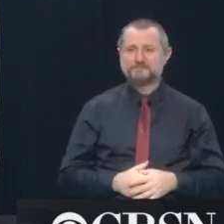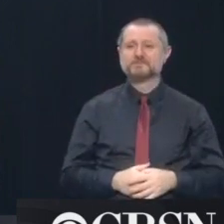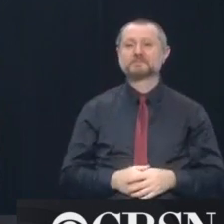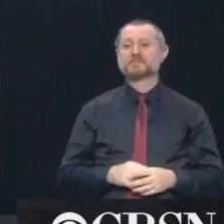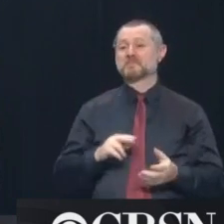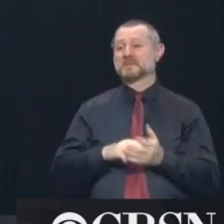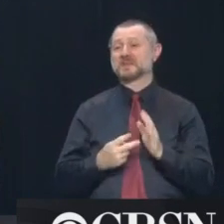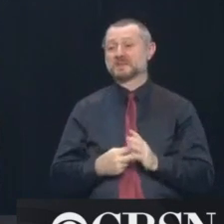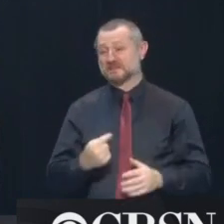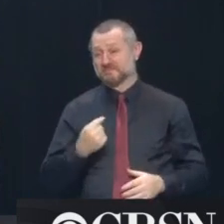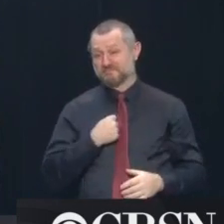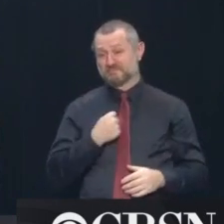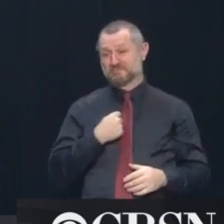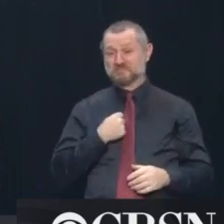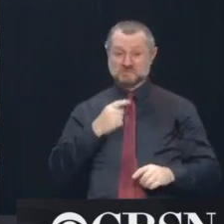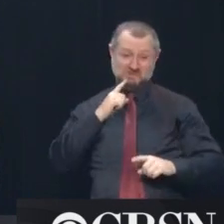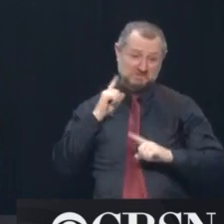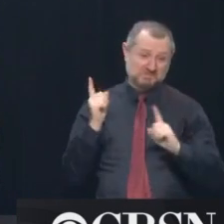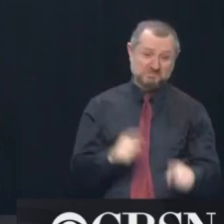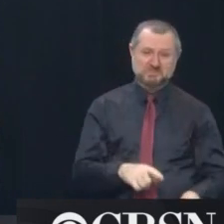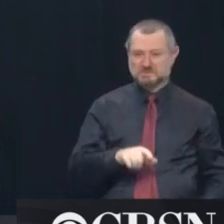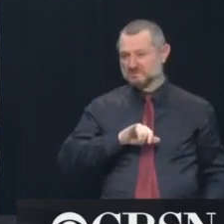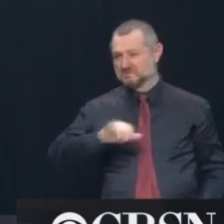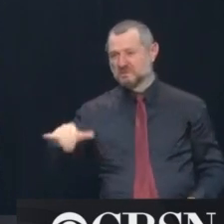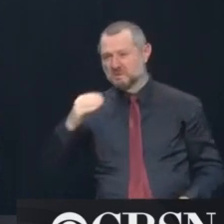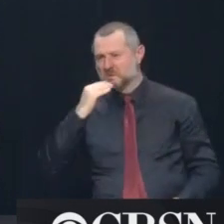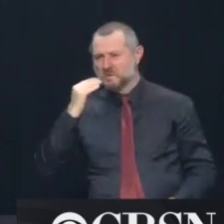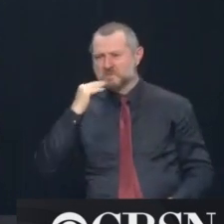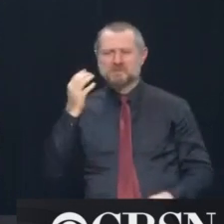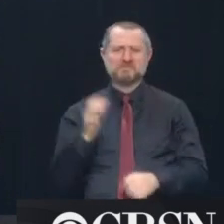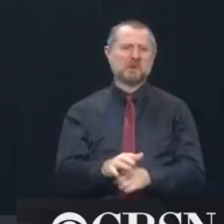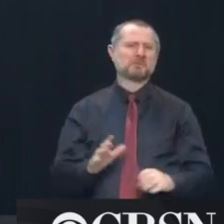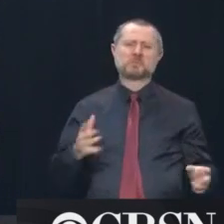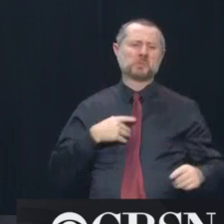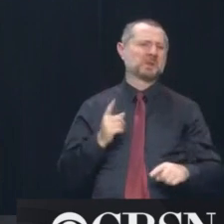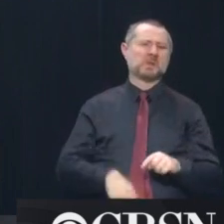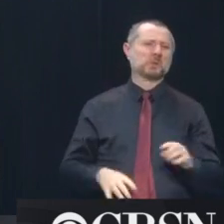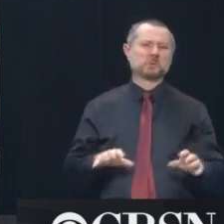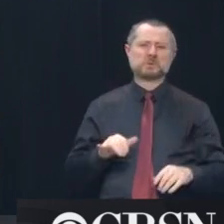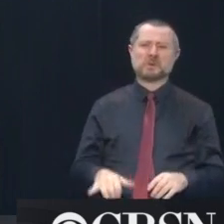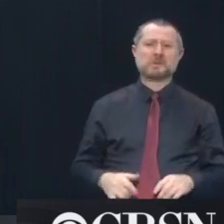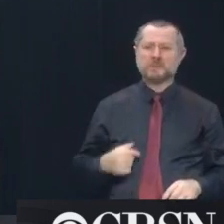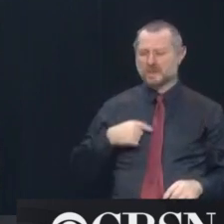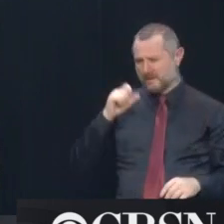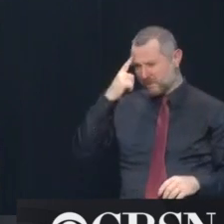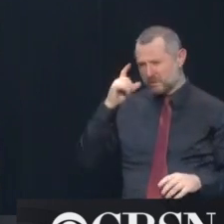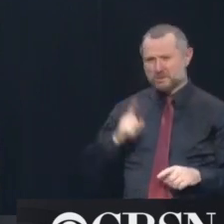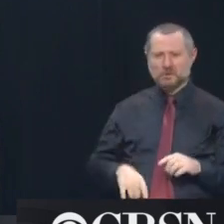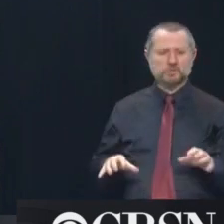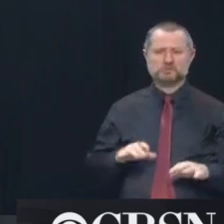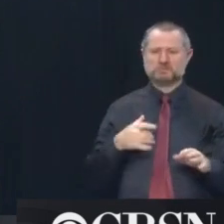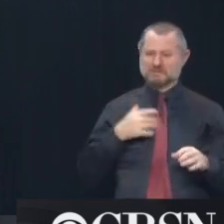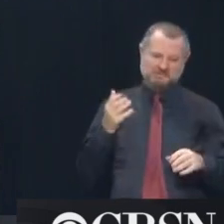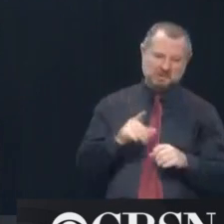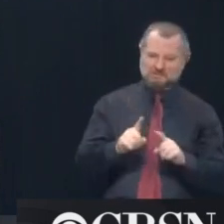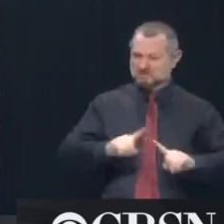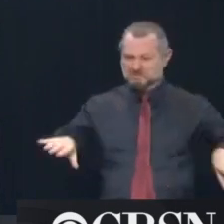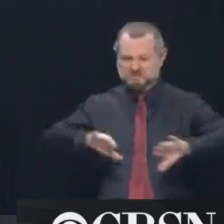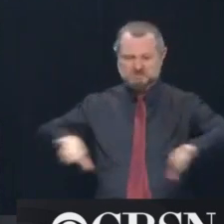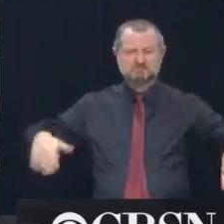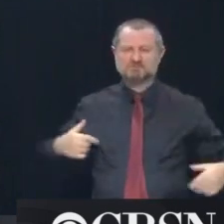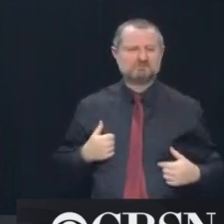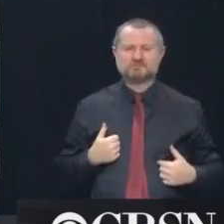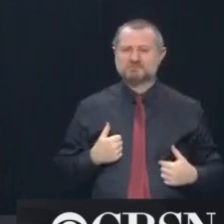enforced stay-home policy. Government can't enforce social distancing. Government